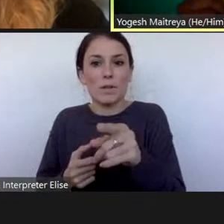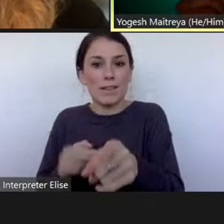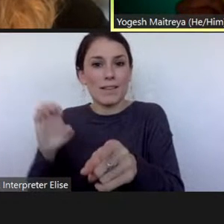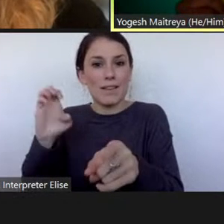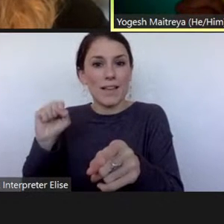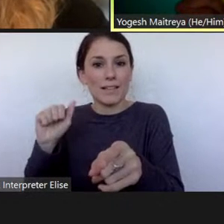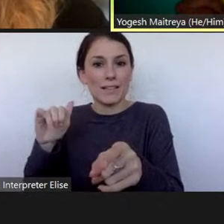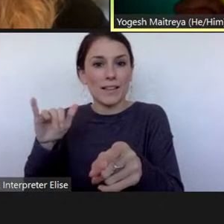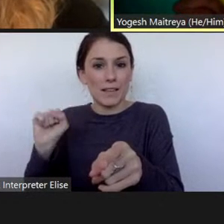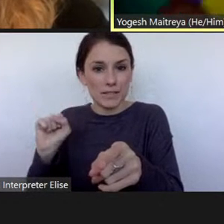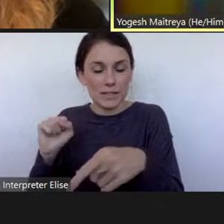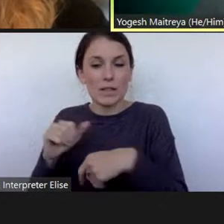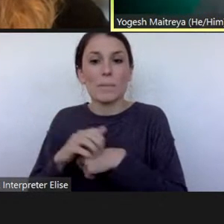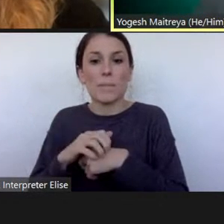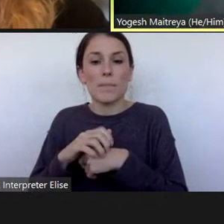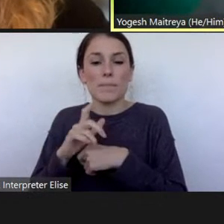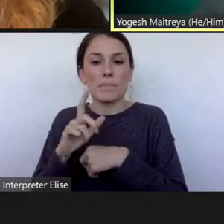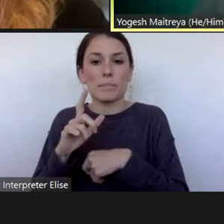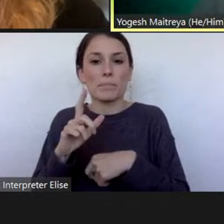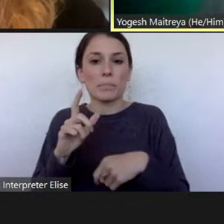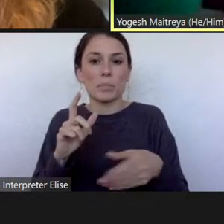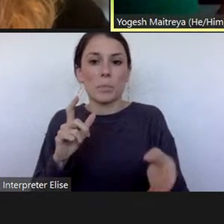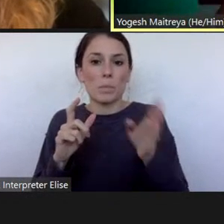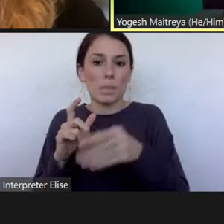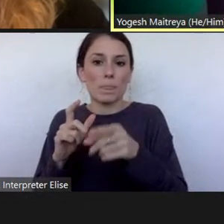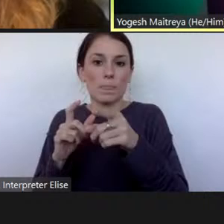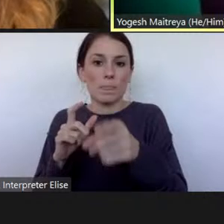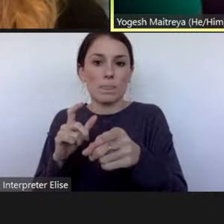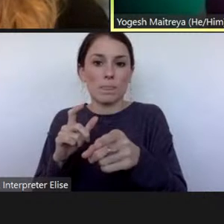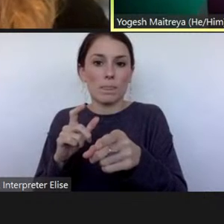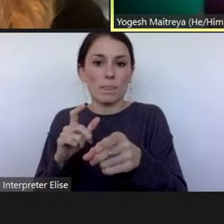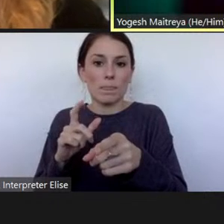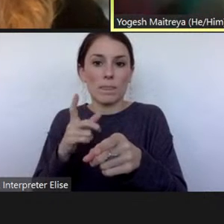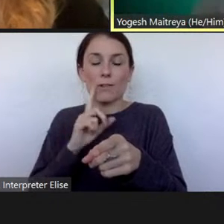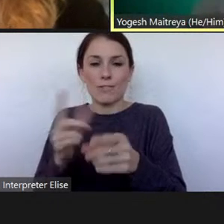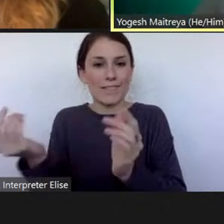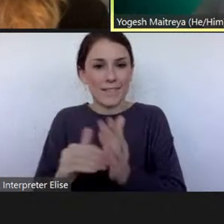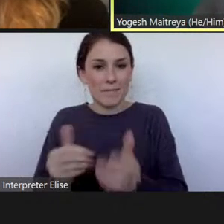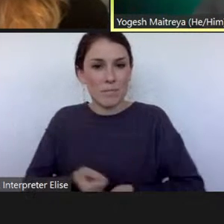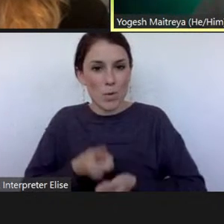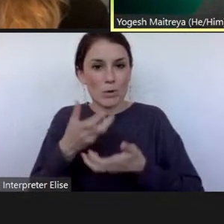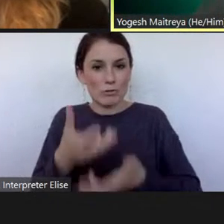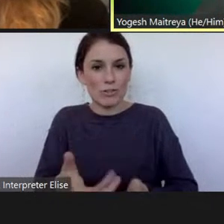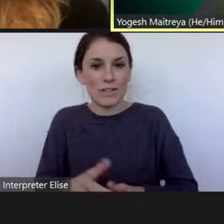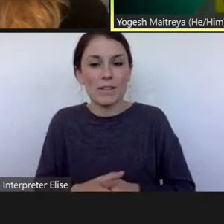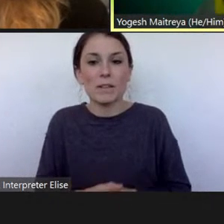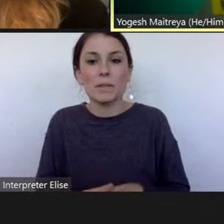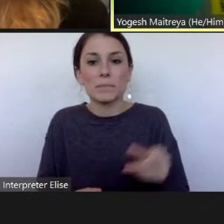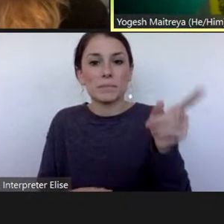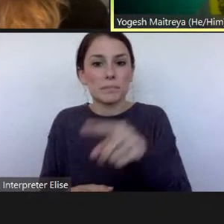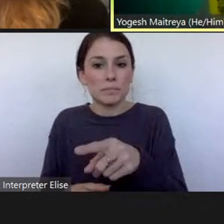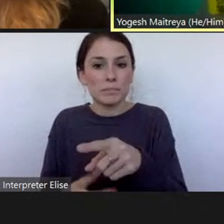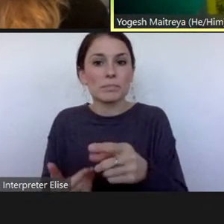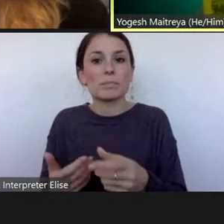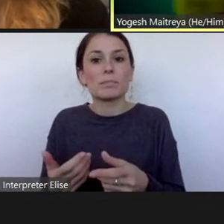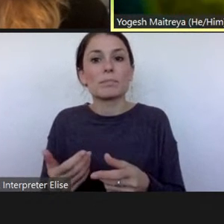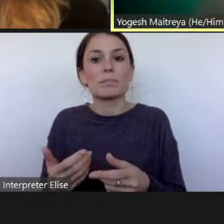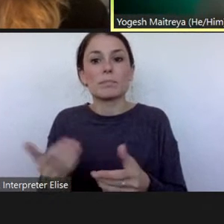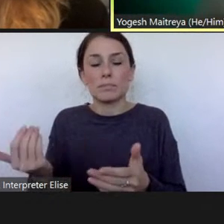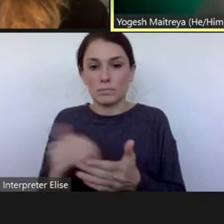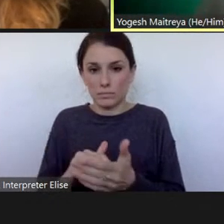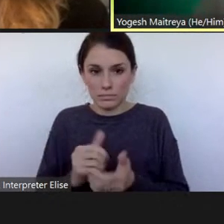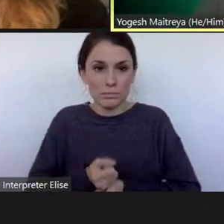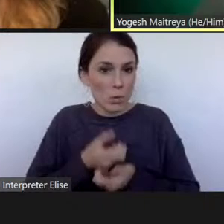essays, critical essays. This is again the poetry. This is again the prose